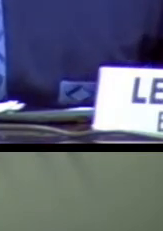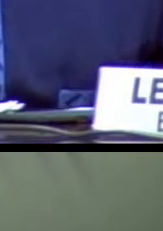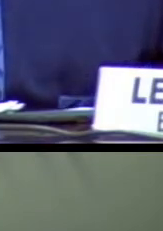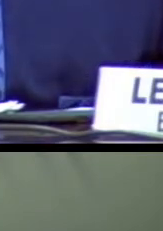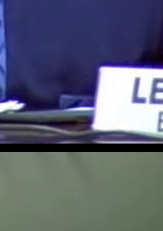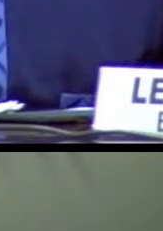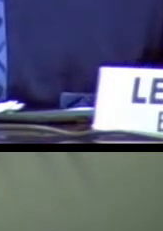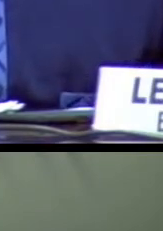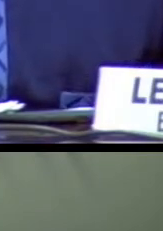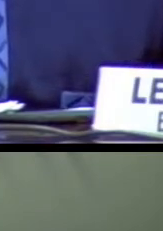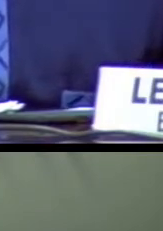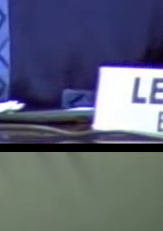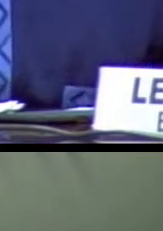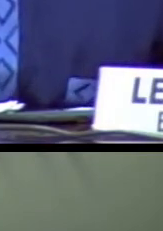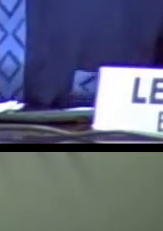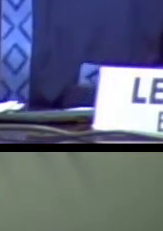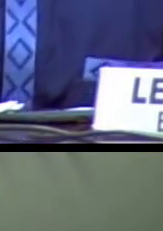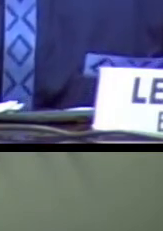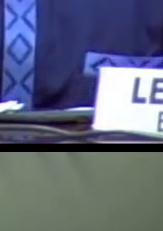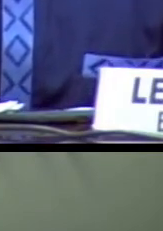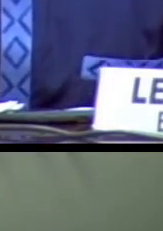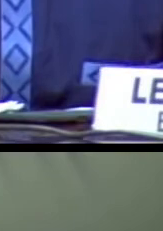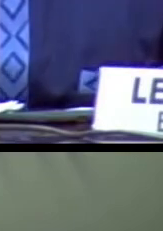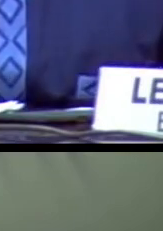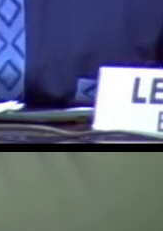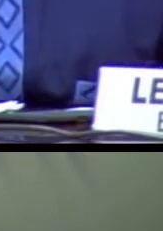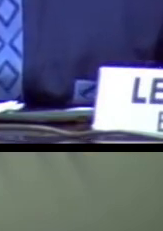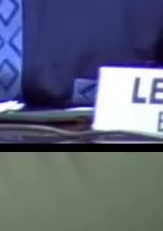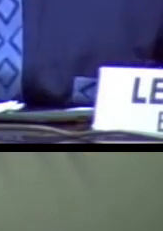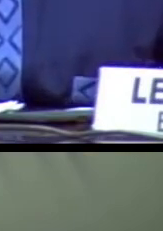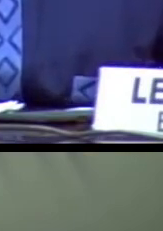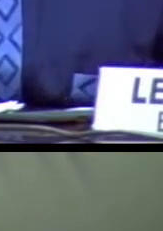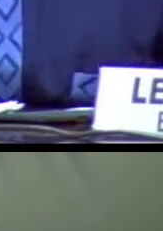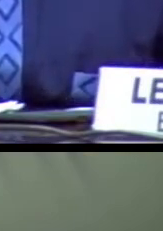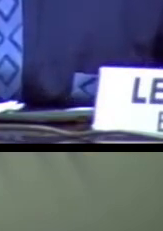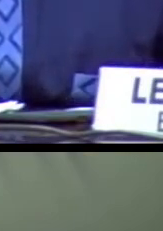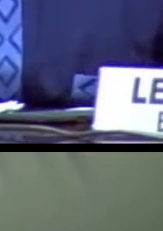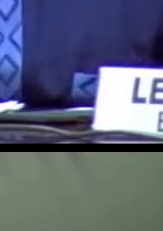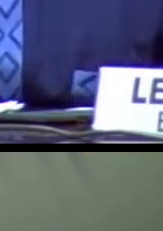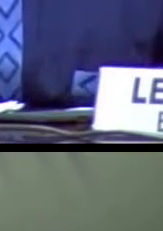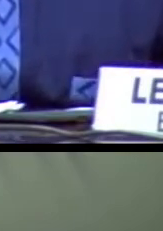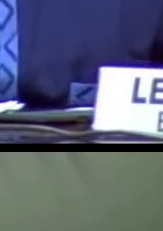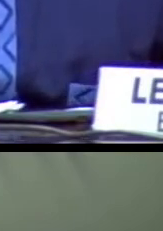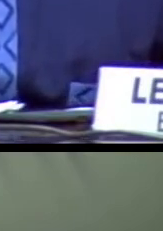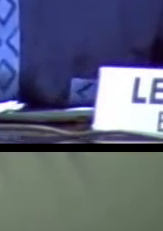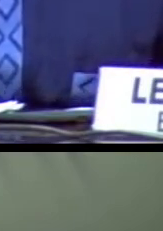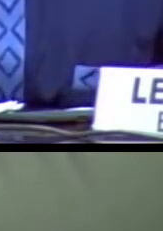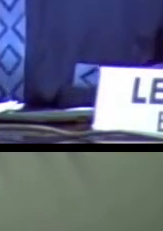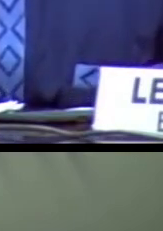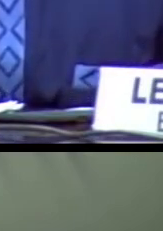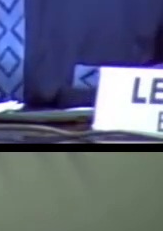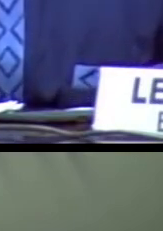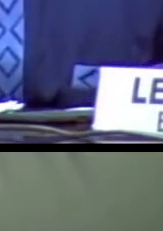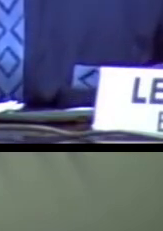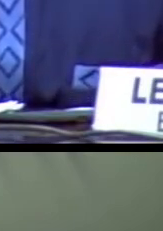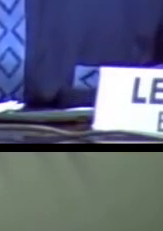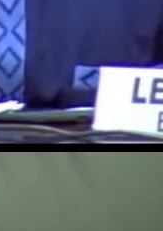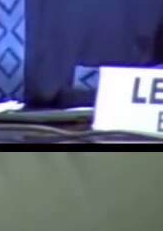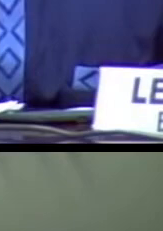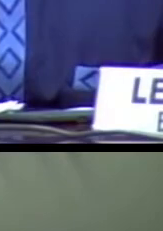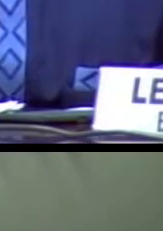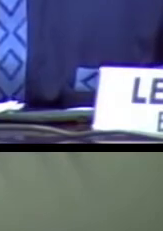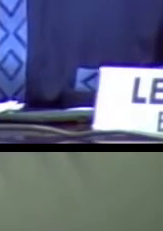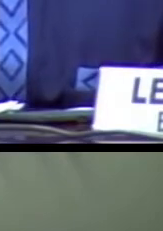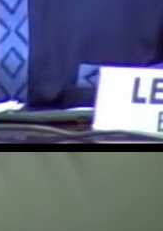It would be considered. And those who are to make decisions on these matters would do so.